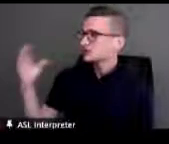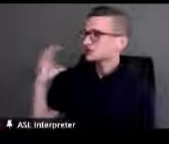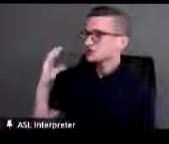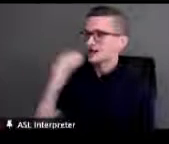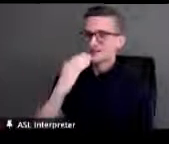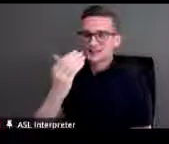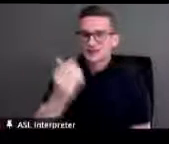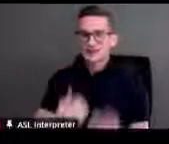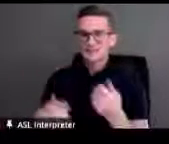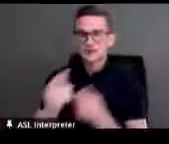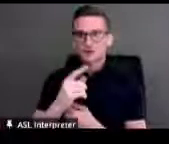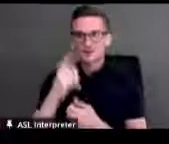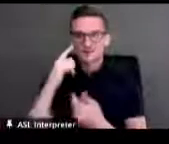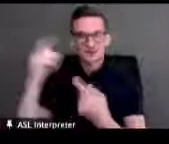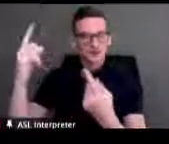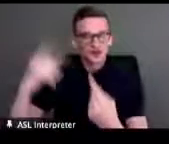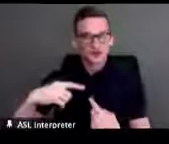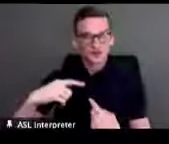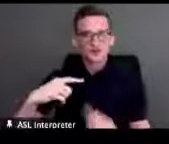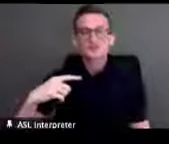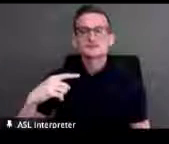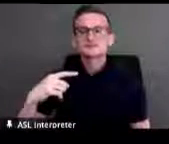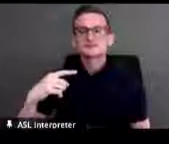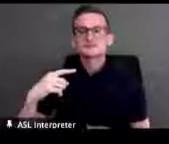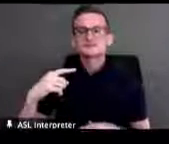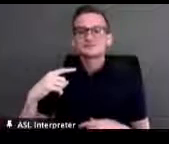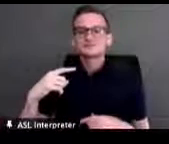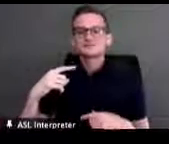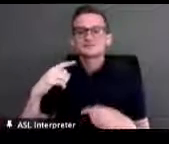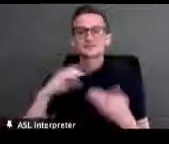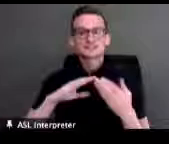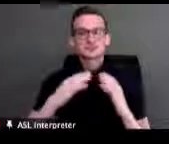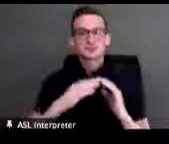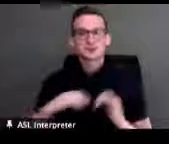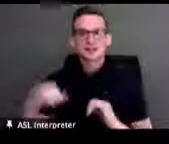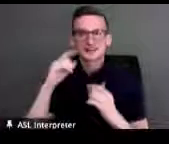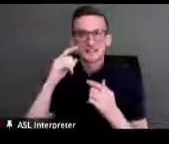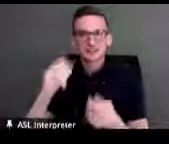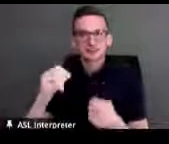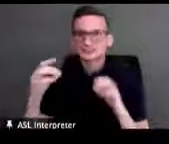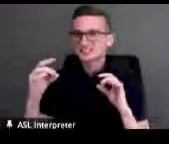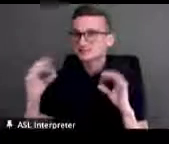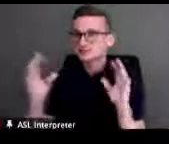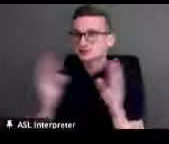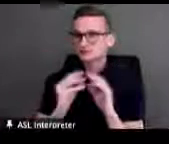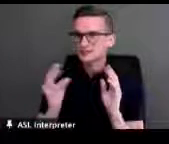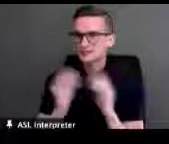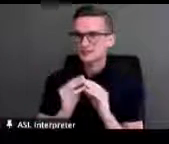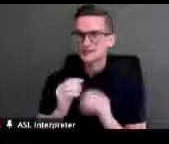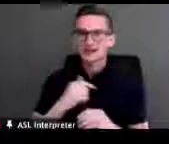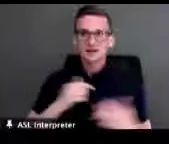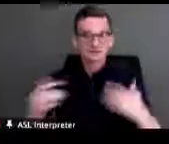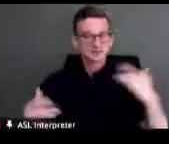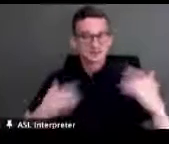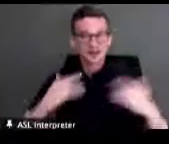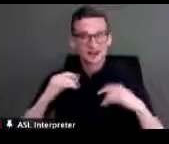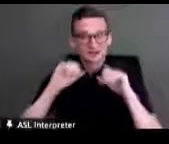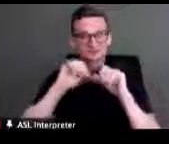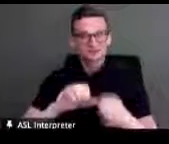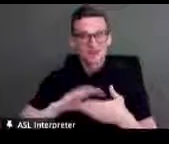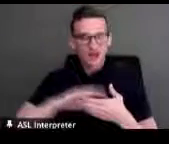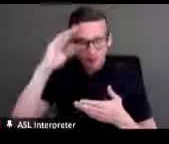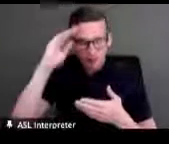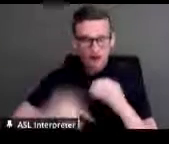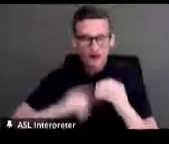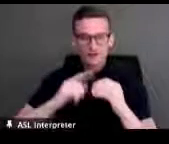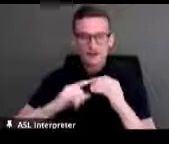being here to our here in our Community of Interest Input meeting. I'm so excited to continue to learn about the communities